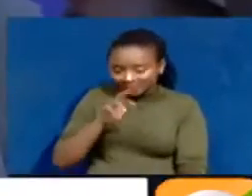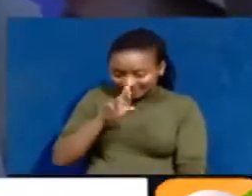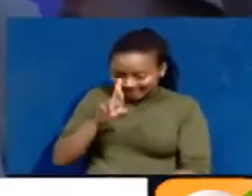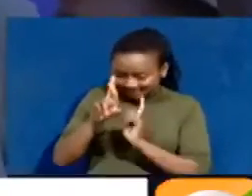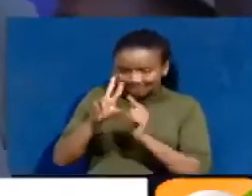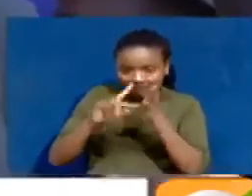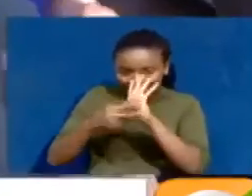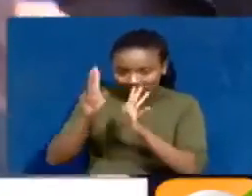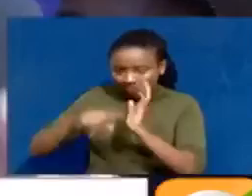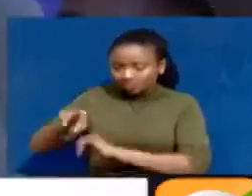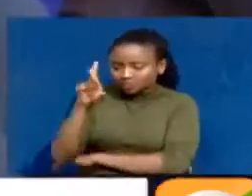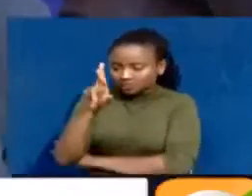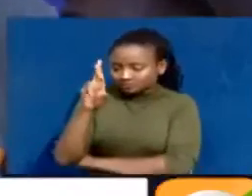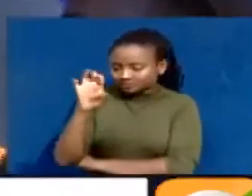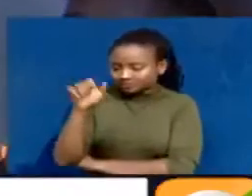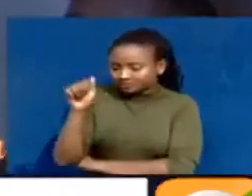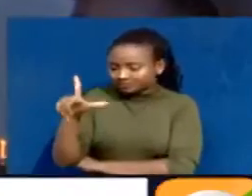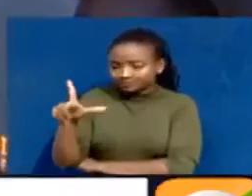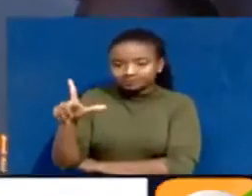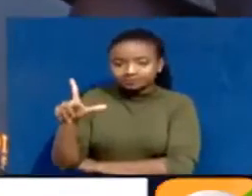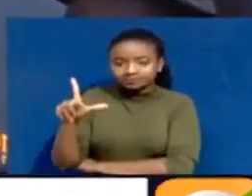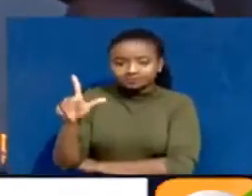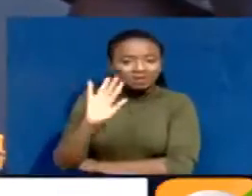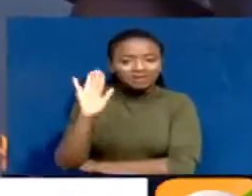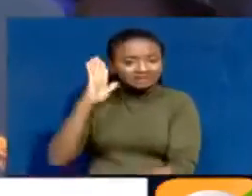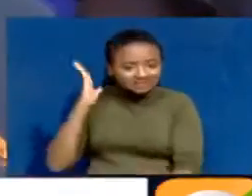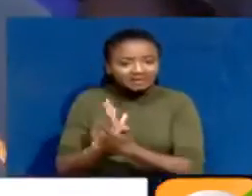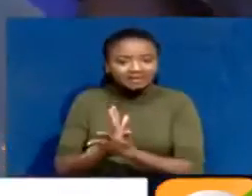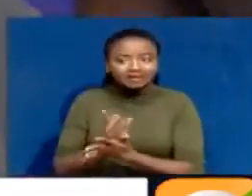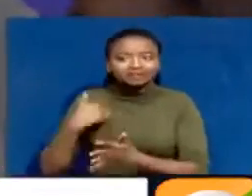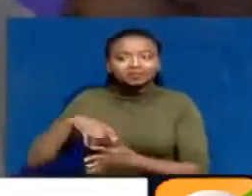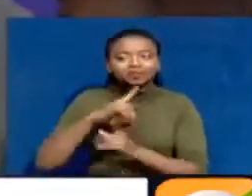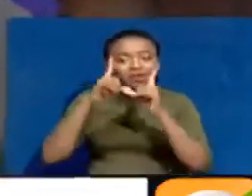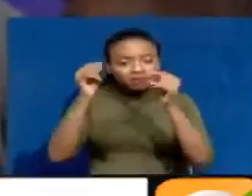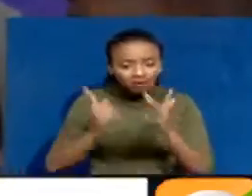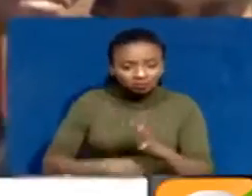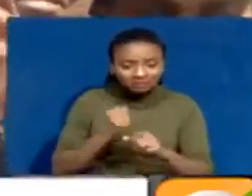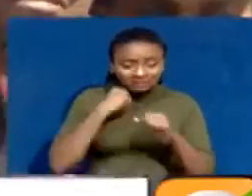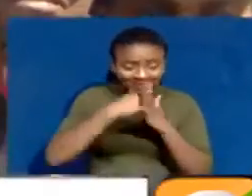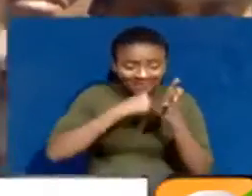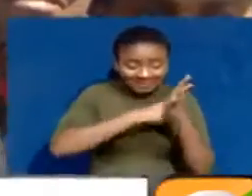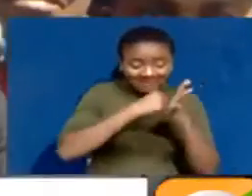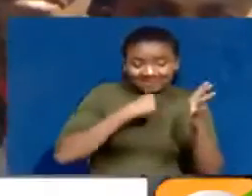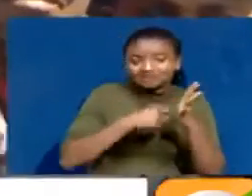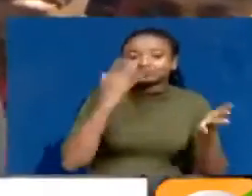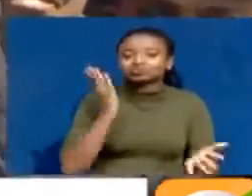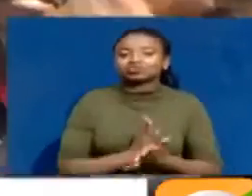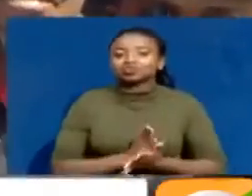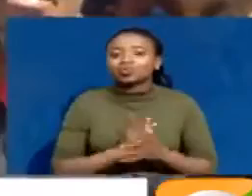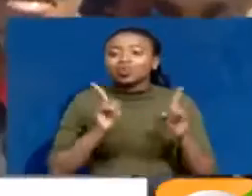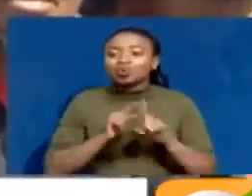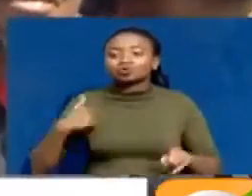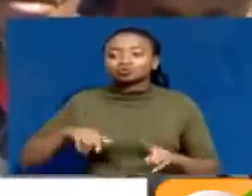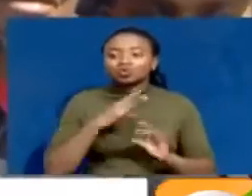real. Kama hujaona hiyo real, sisi tunasema struggle ni real. Tuna struggle na unity